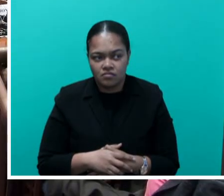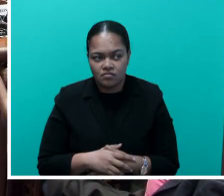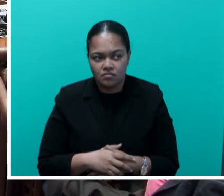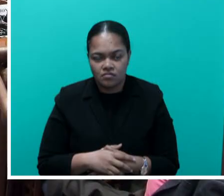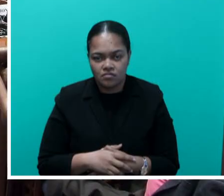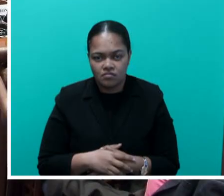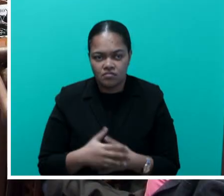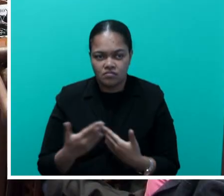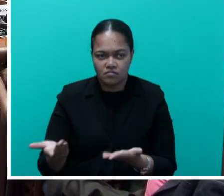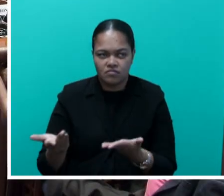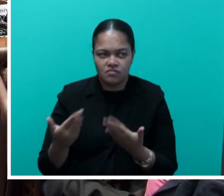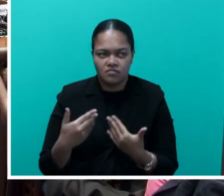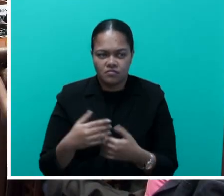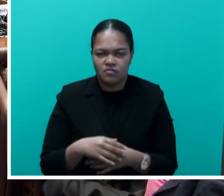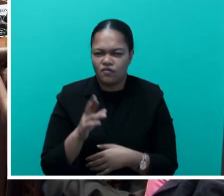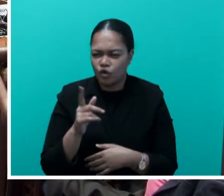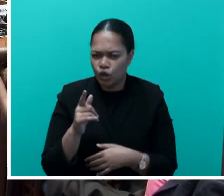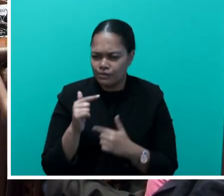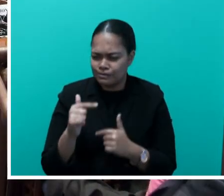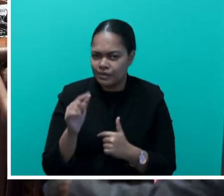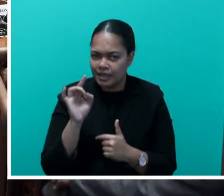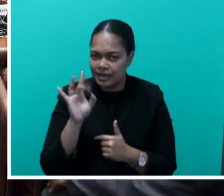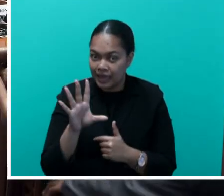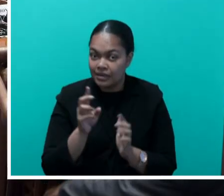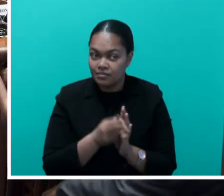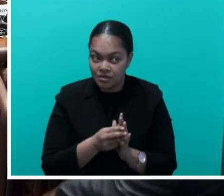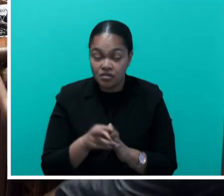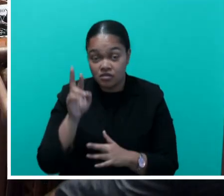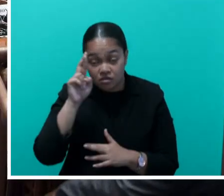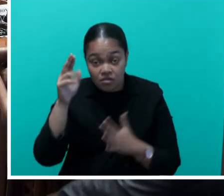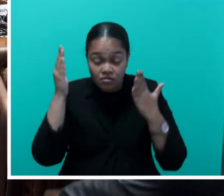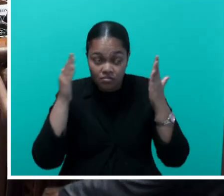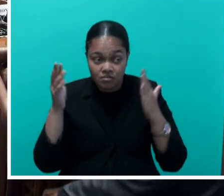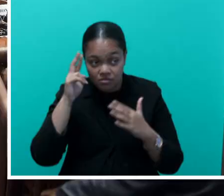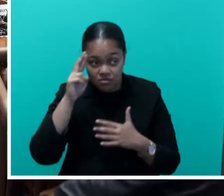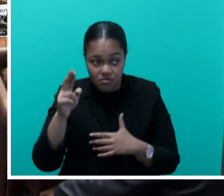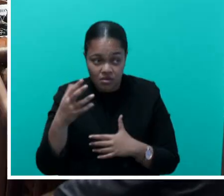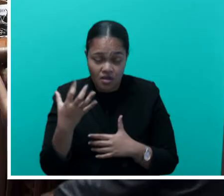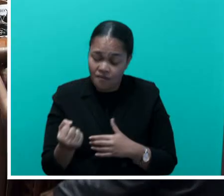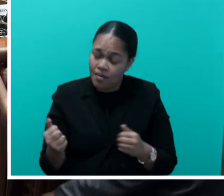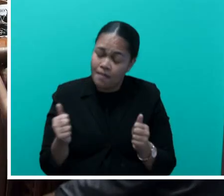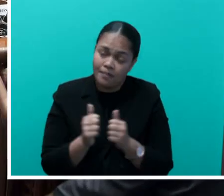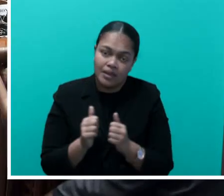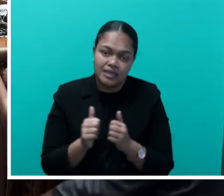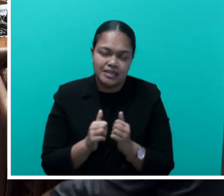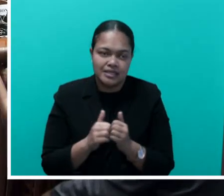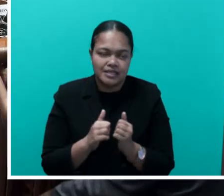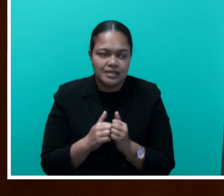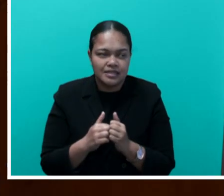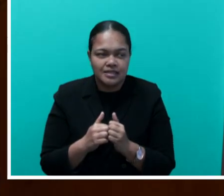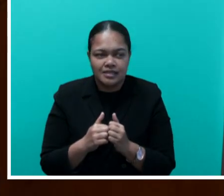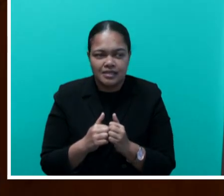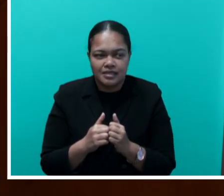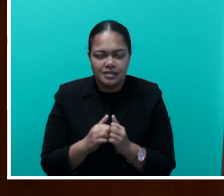little bench for only 10 minutes. Mr. Speaker, sir, there have been many calls for